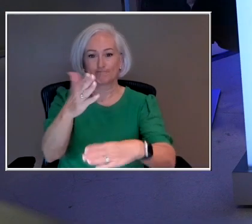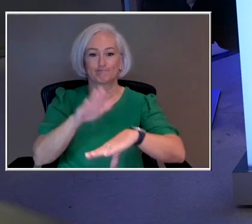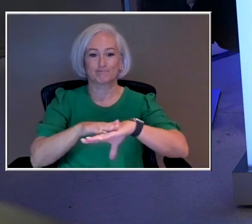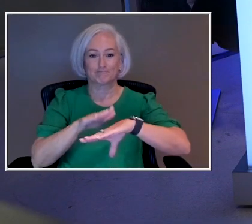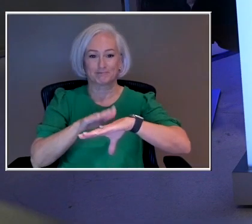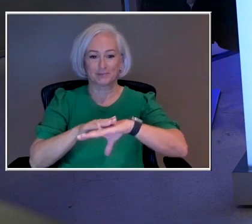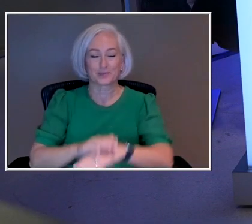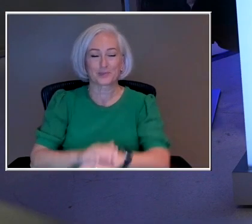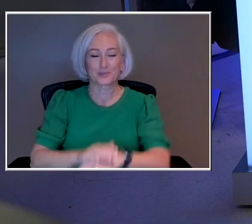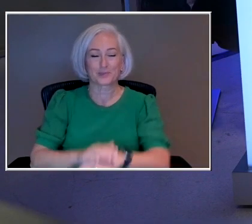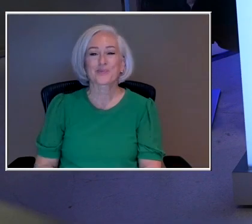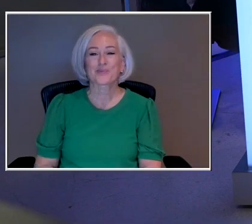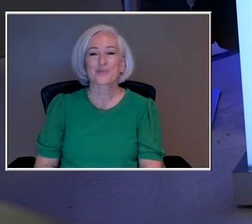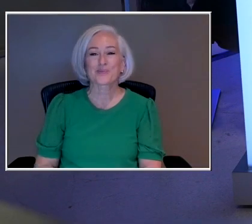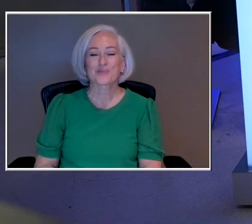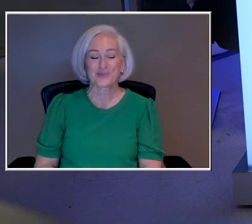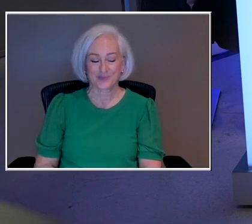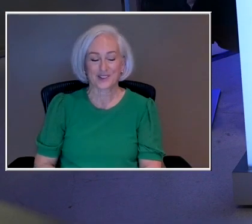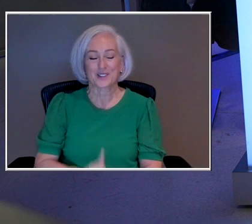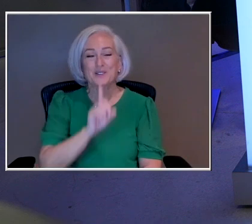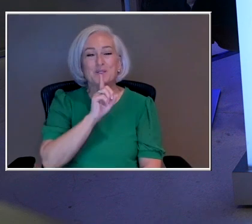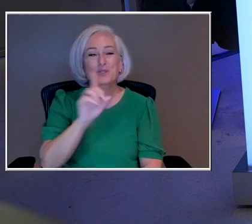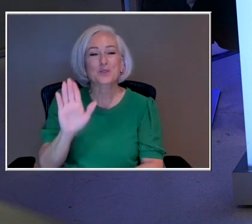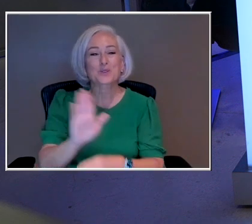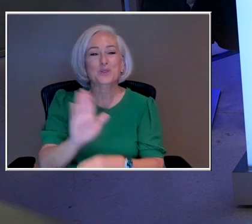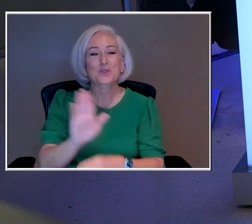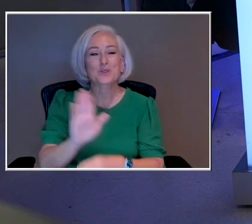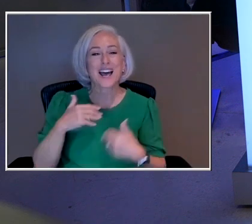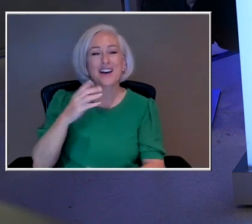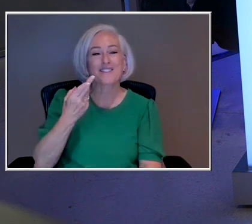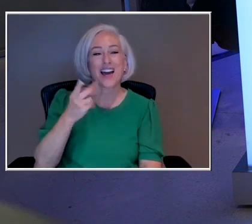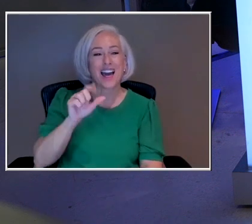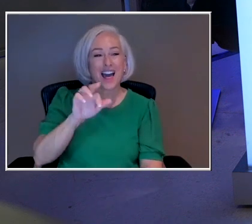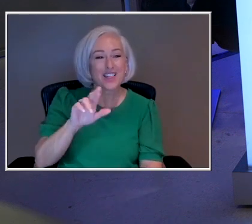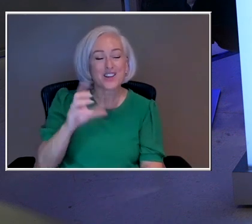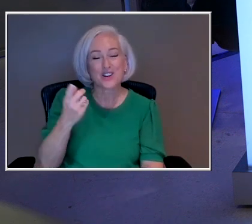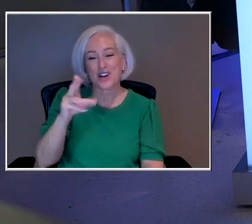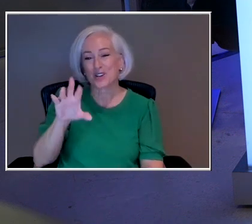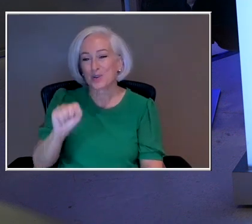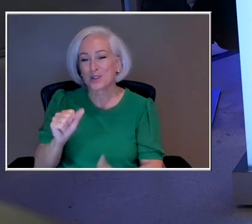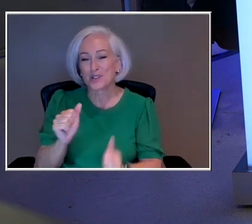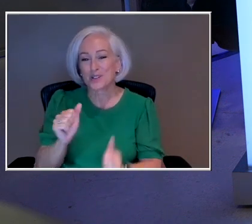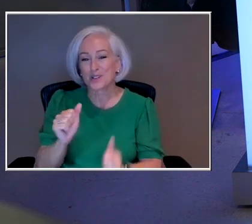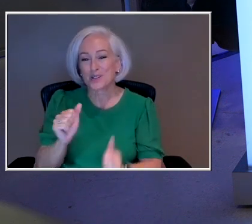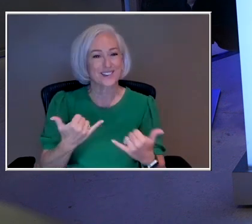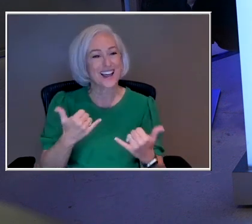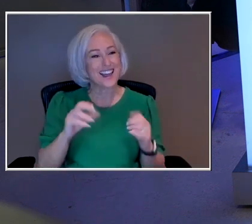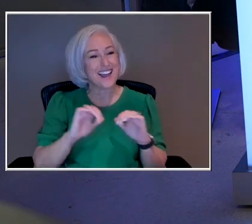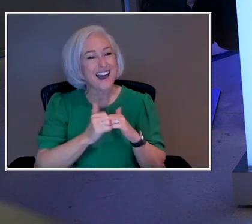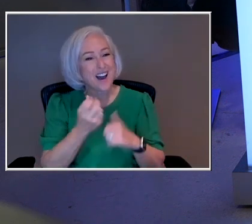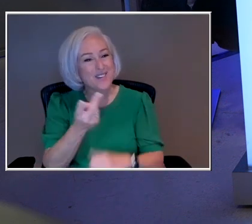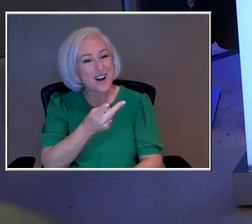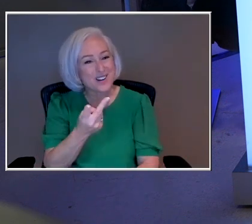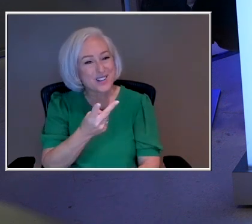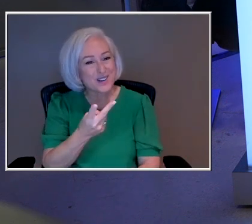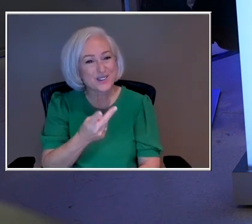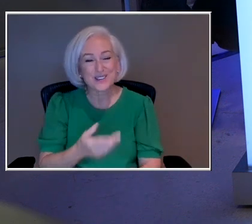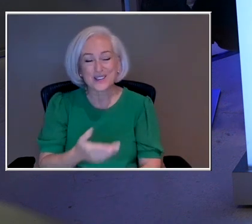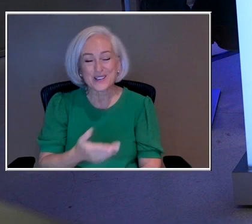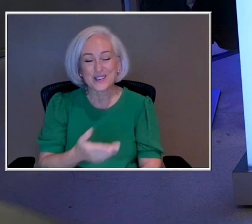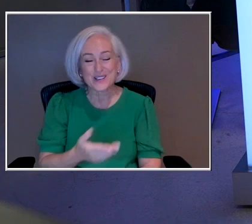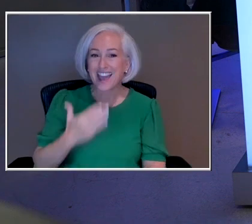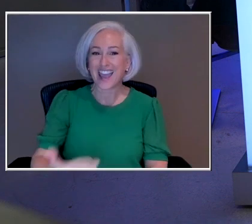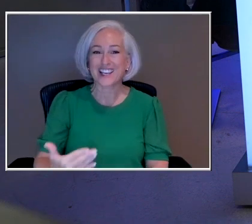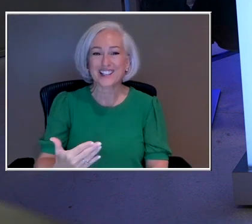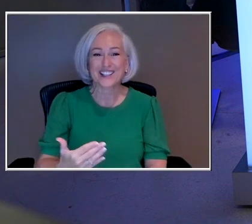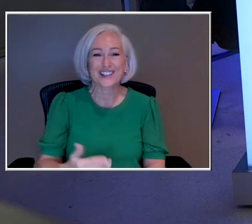most certainly is, and we are so glad to have Heather and Chris with us here in studio today. Hey guys, how are you? Good, thank you. Good to see you both.